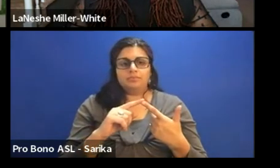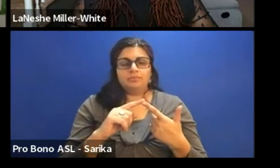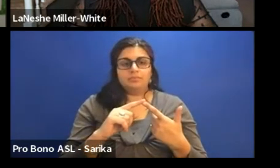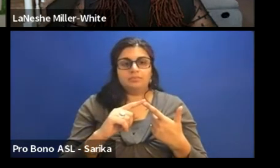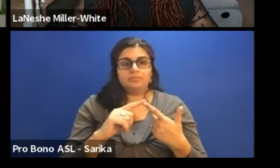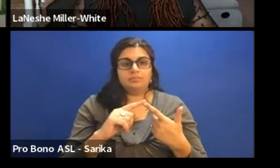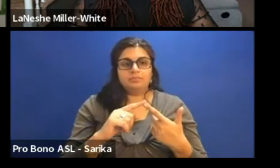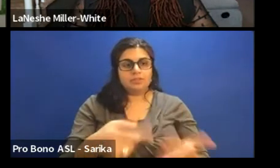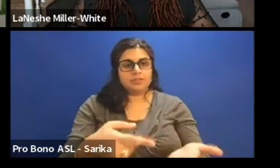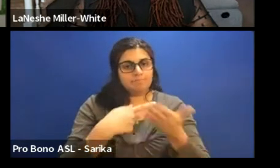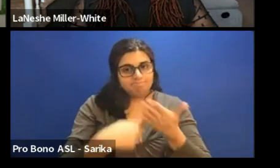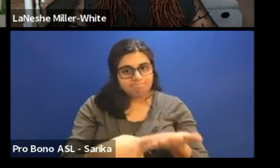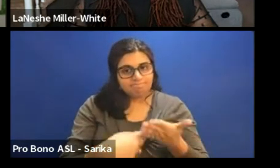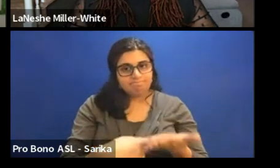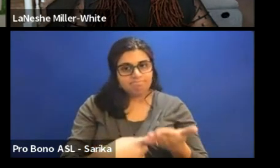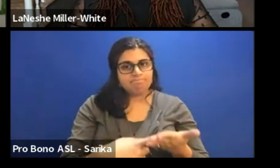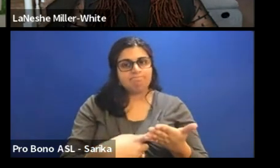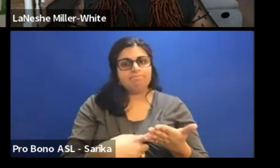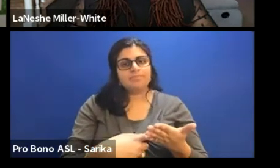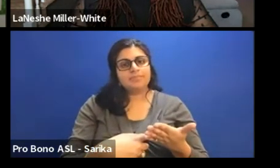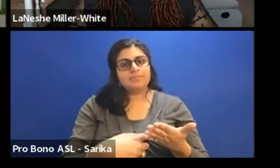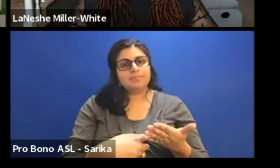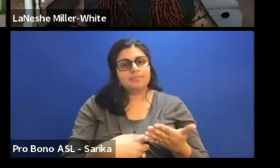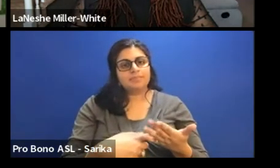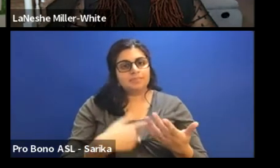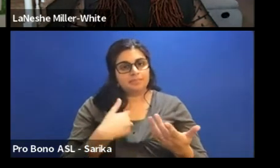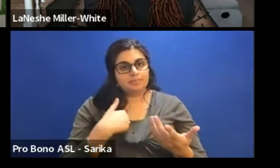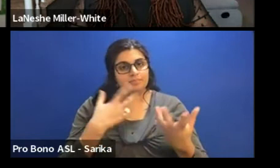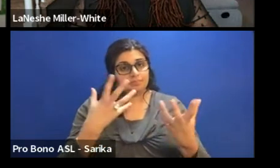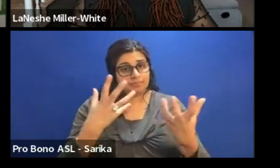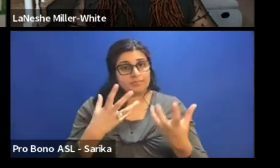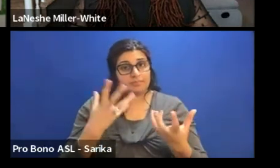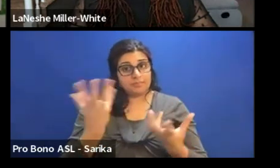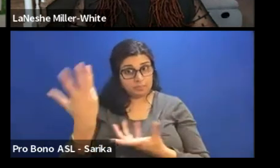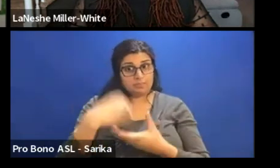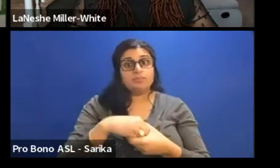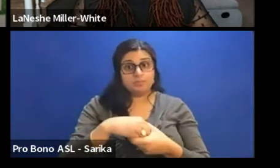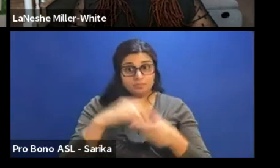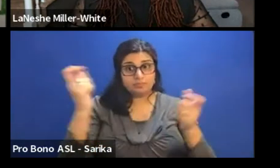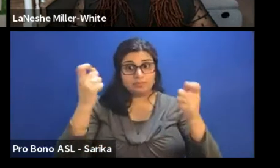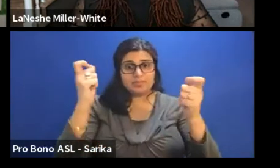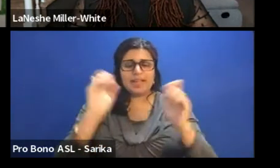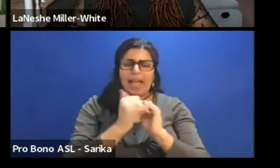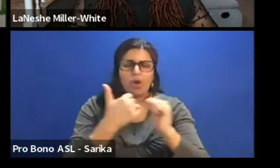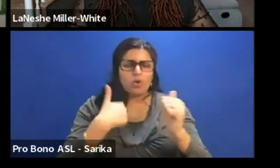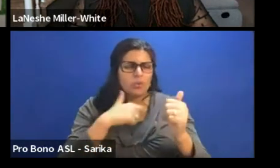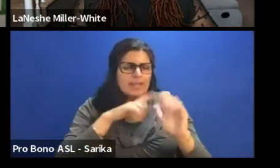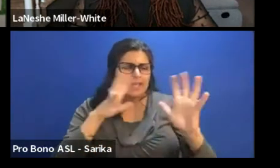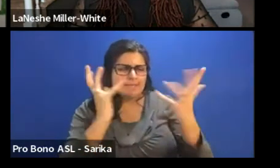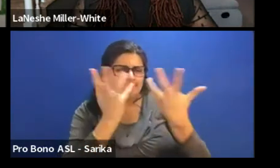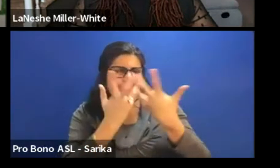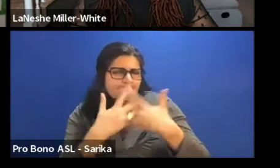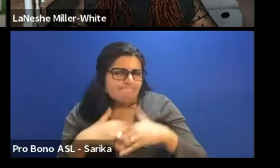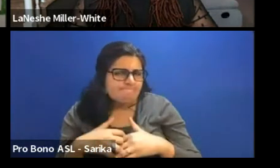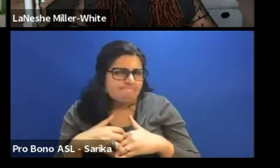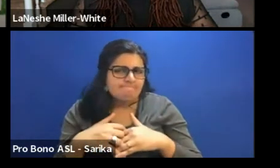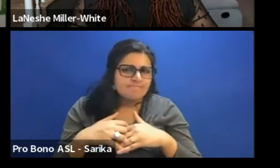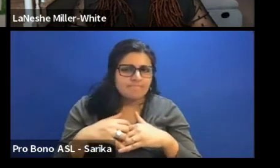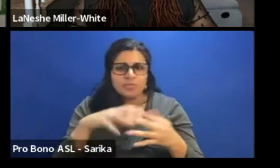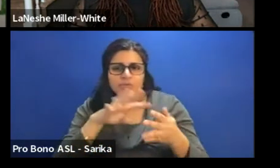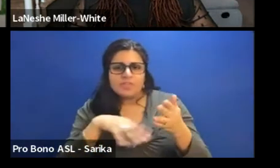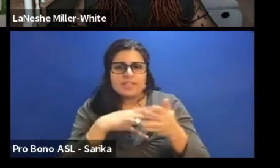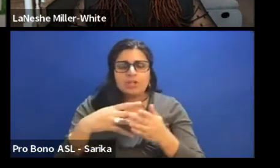that conversation and saying, I want you to be part of the festival. Let's see how we can work around with